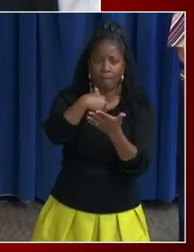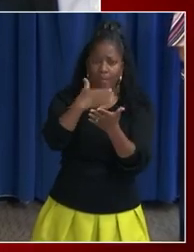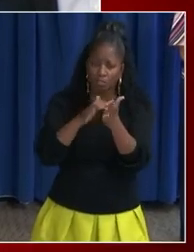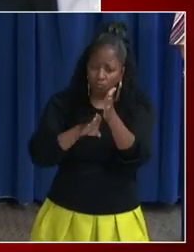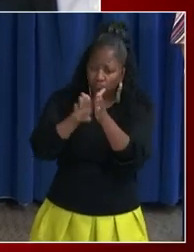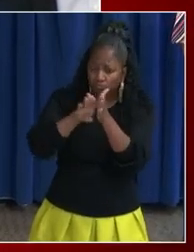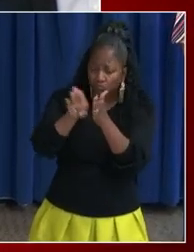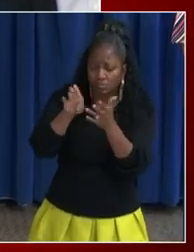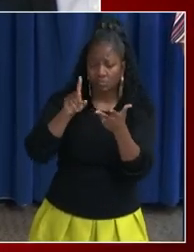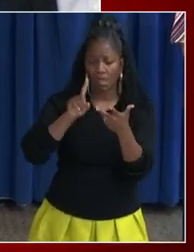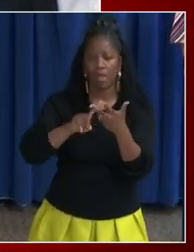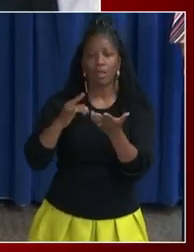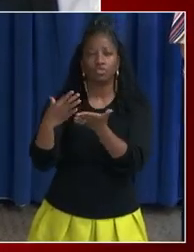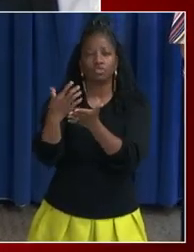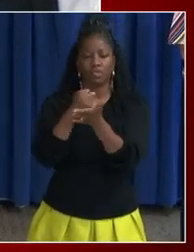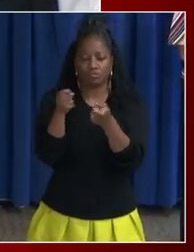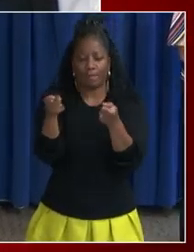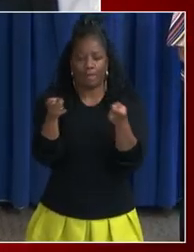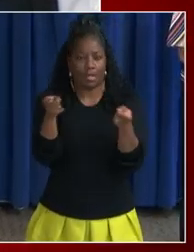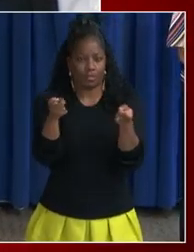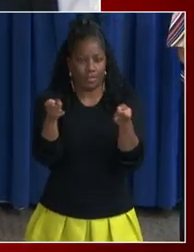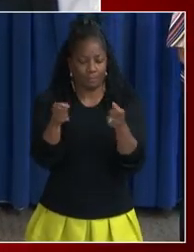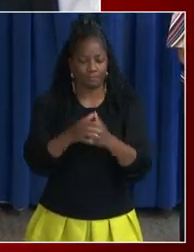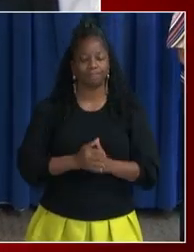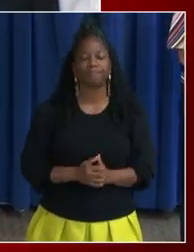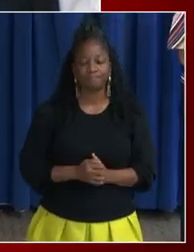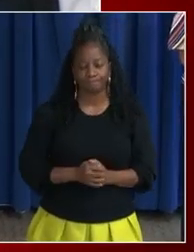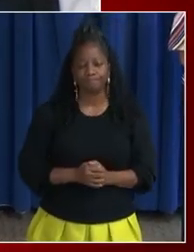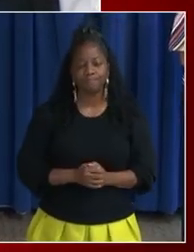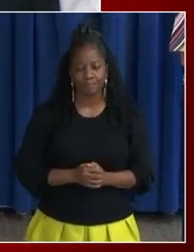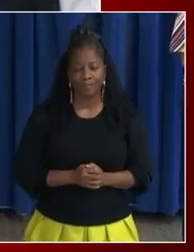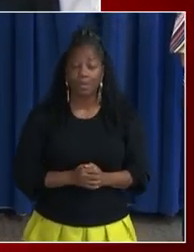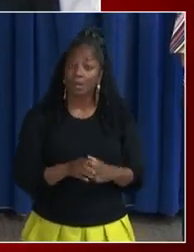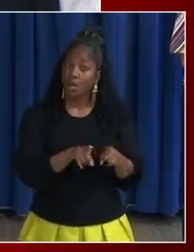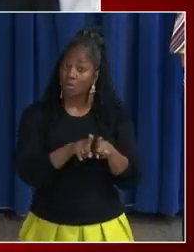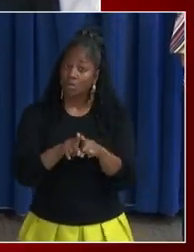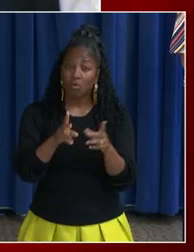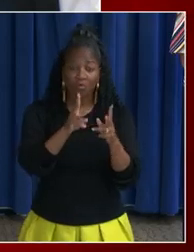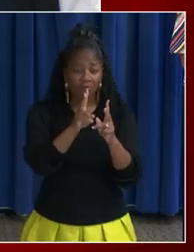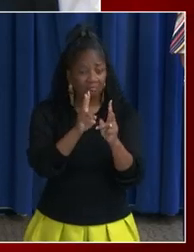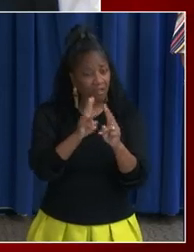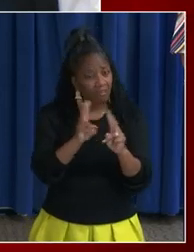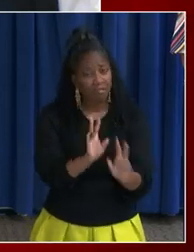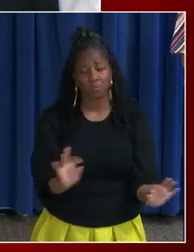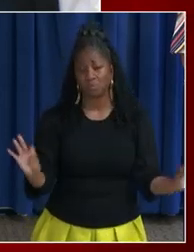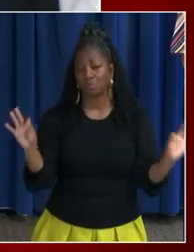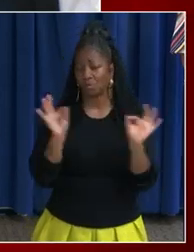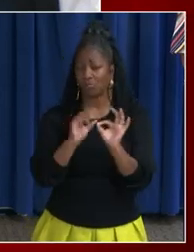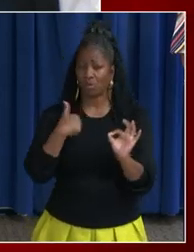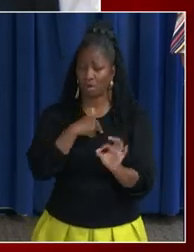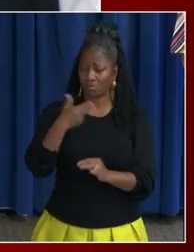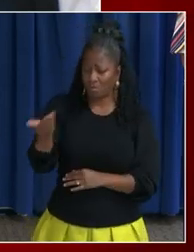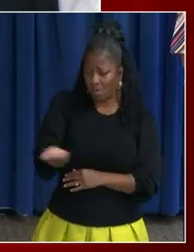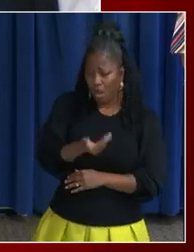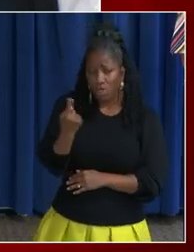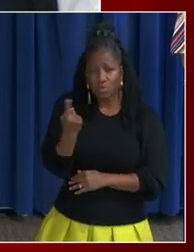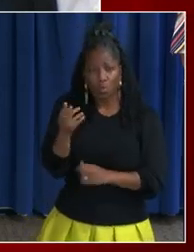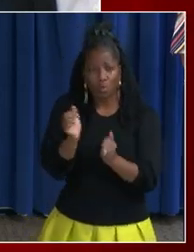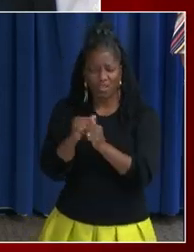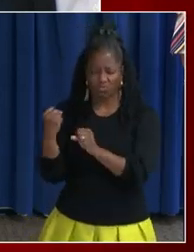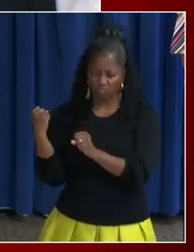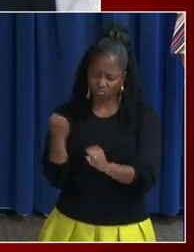formulation and treasury management. So it is also very important for us to hire someone with